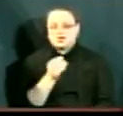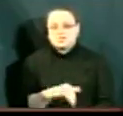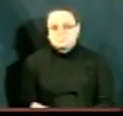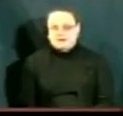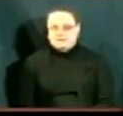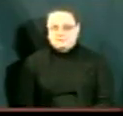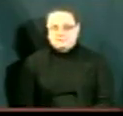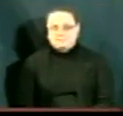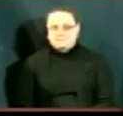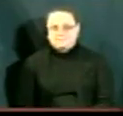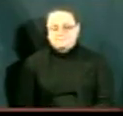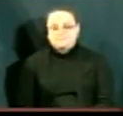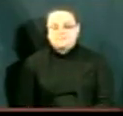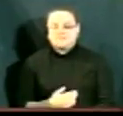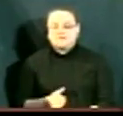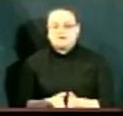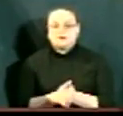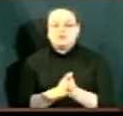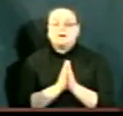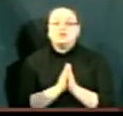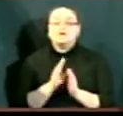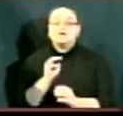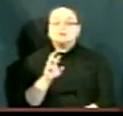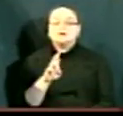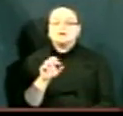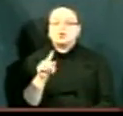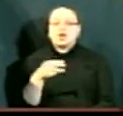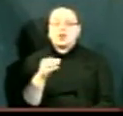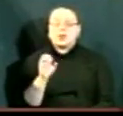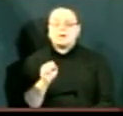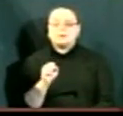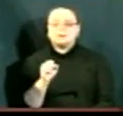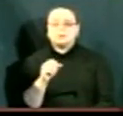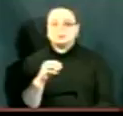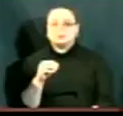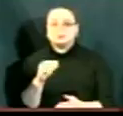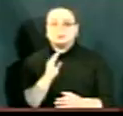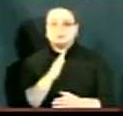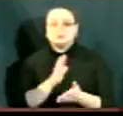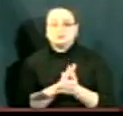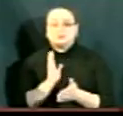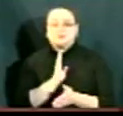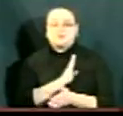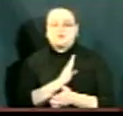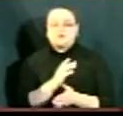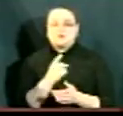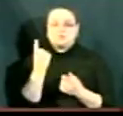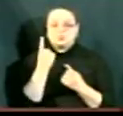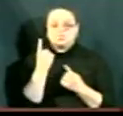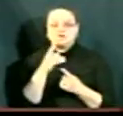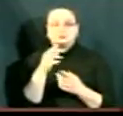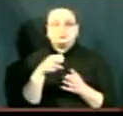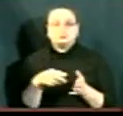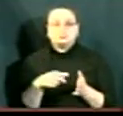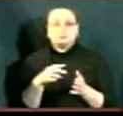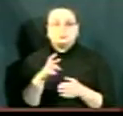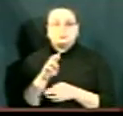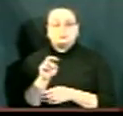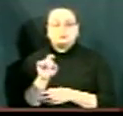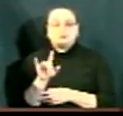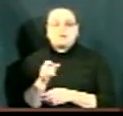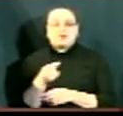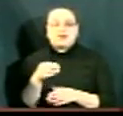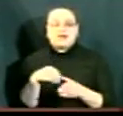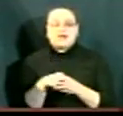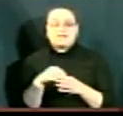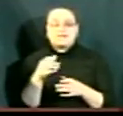that. I ask that Mr. Thomas and the school board reconsider your ruling in this matter. And as I